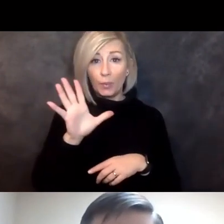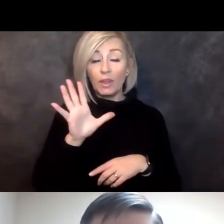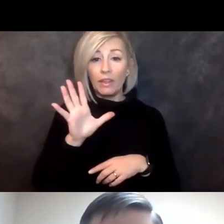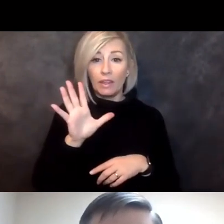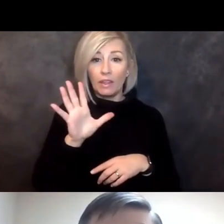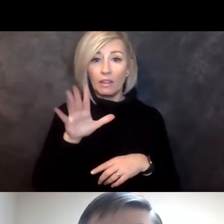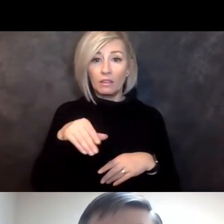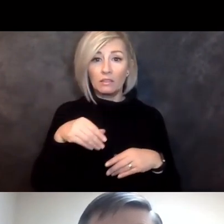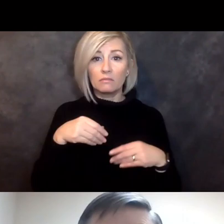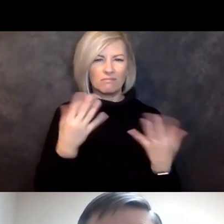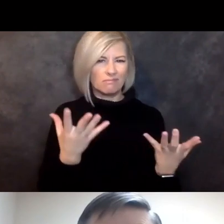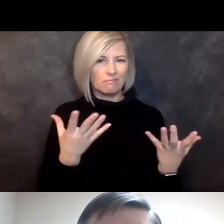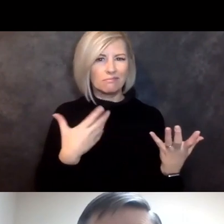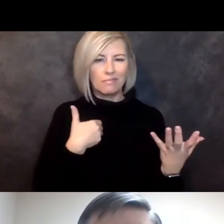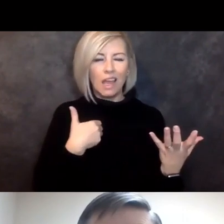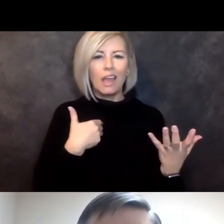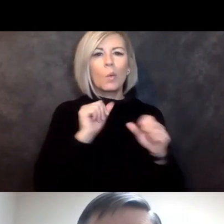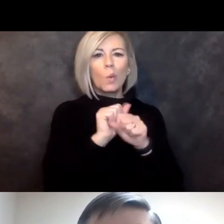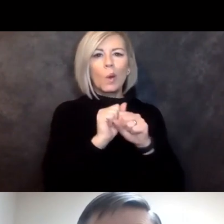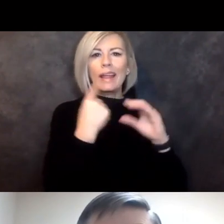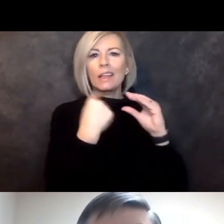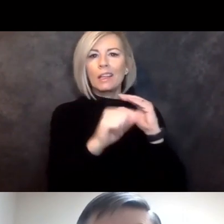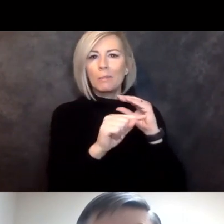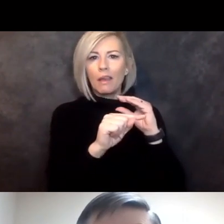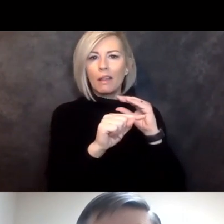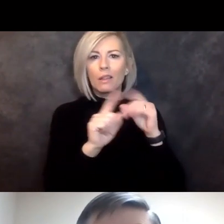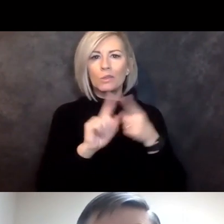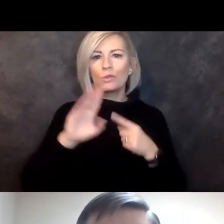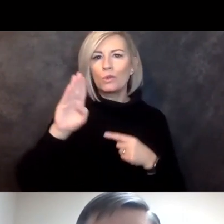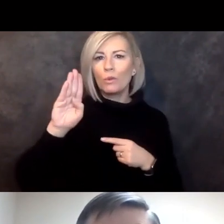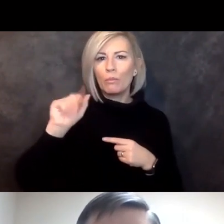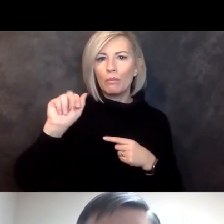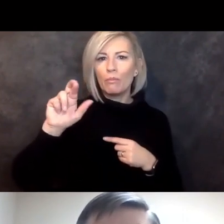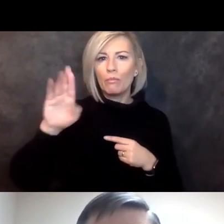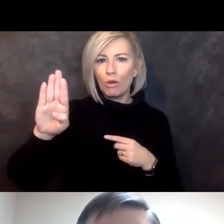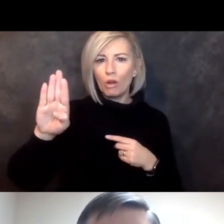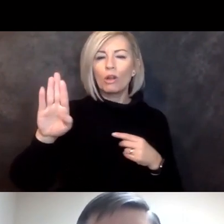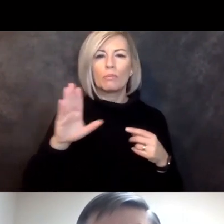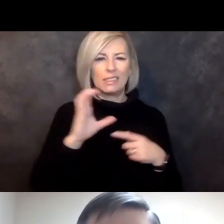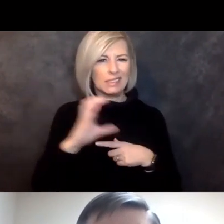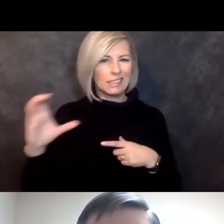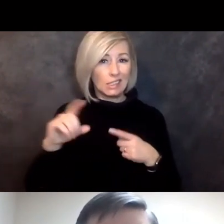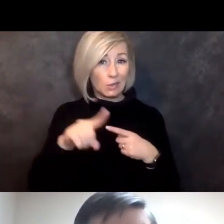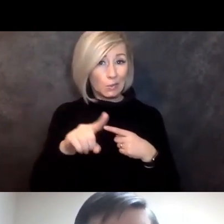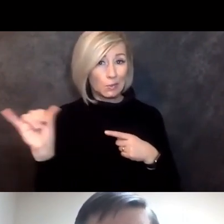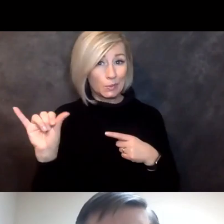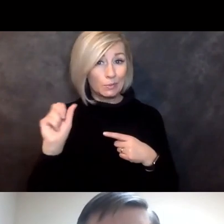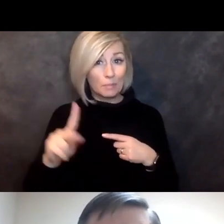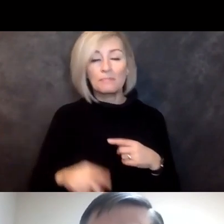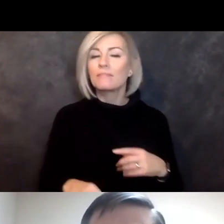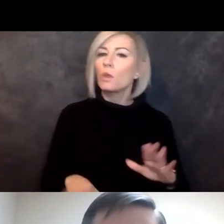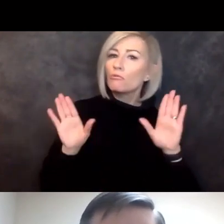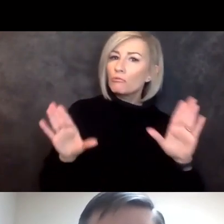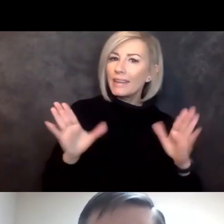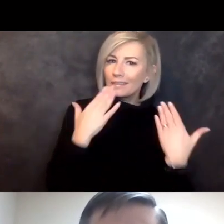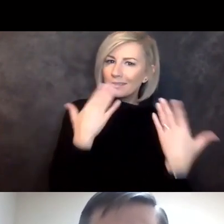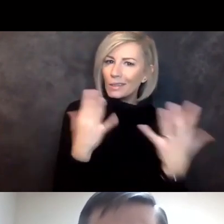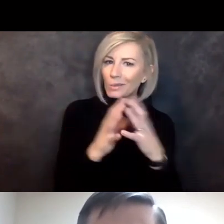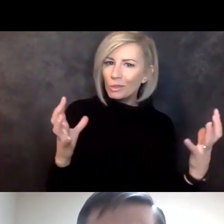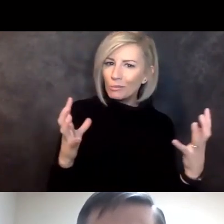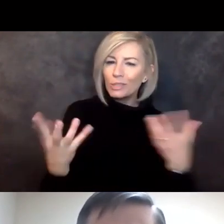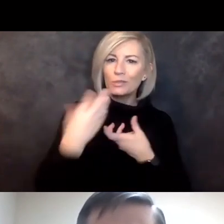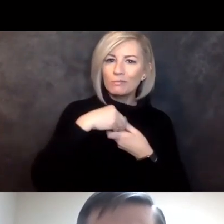work email address to Barb and copy you as well. Okay? Great. Thank you so much for being